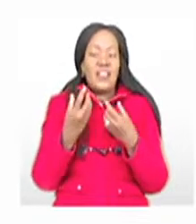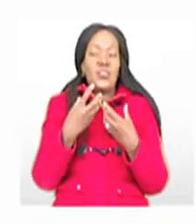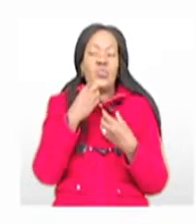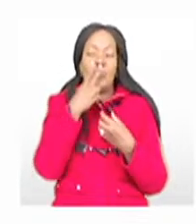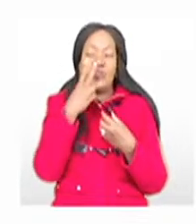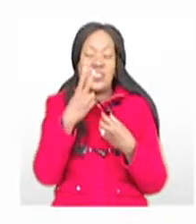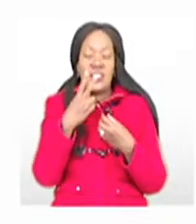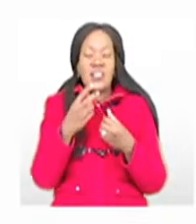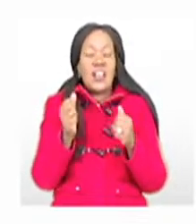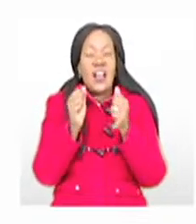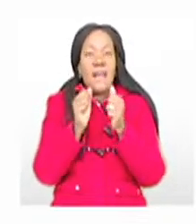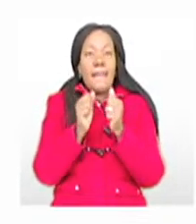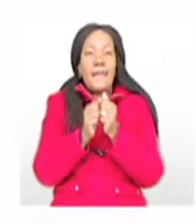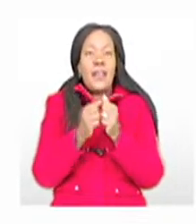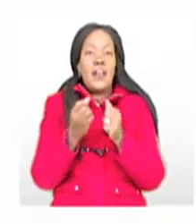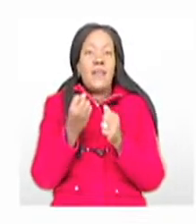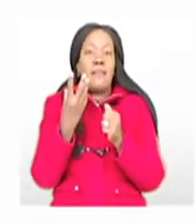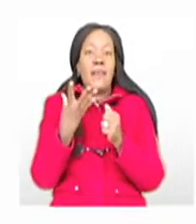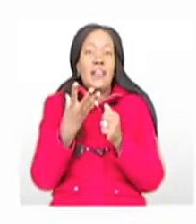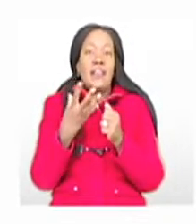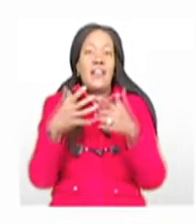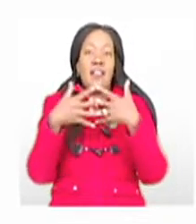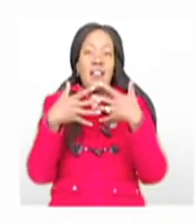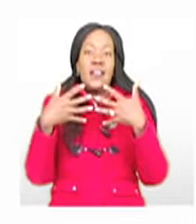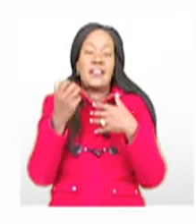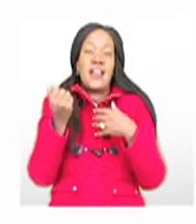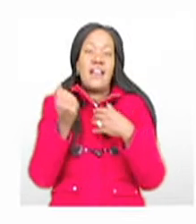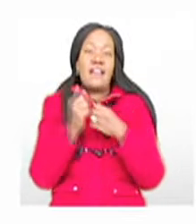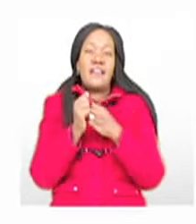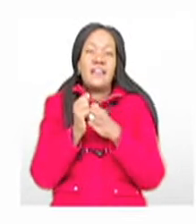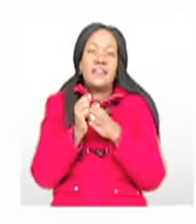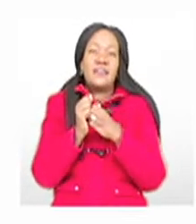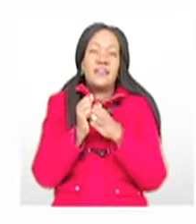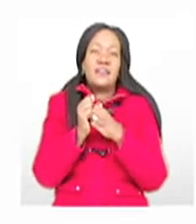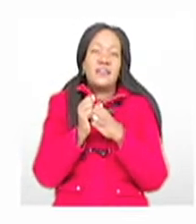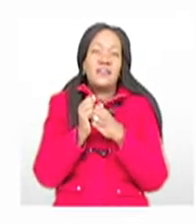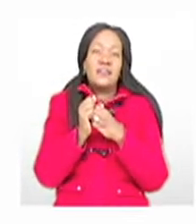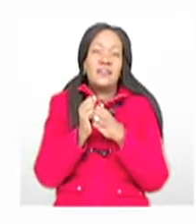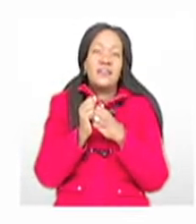all together? We can go 1,